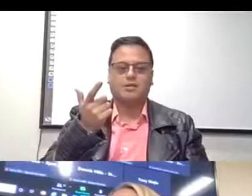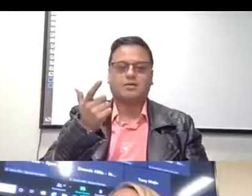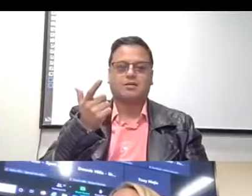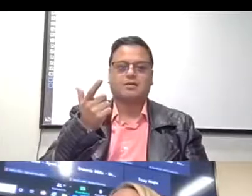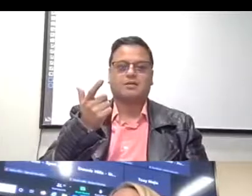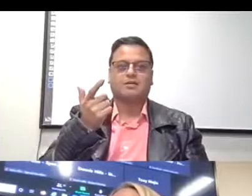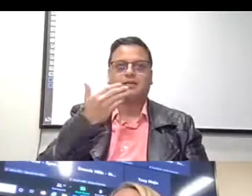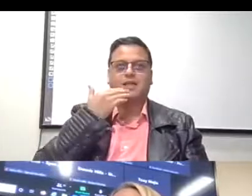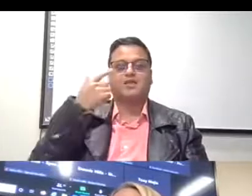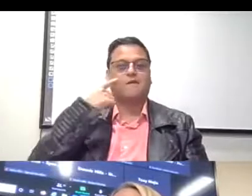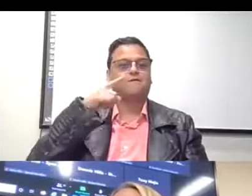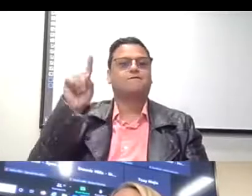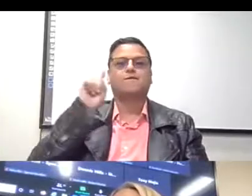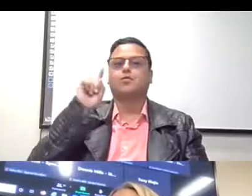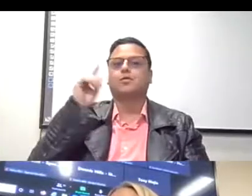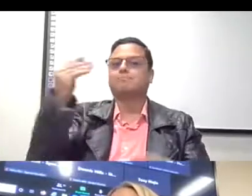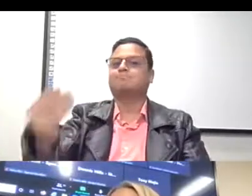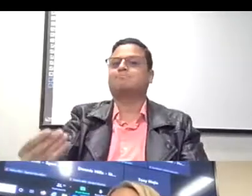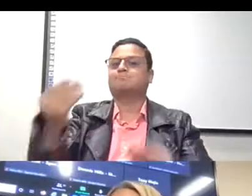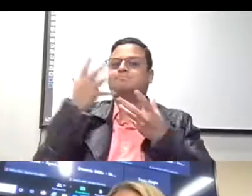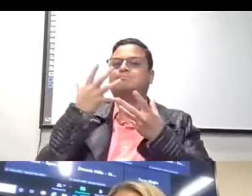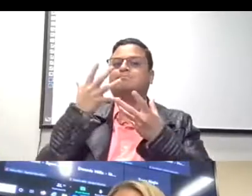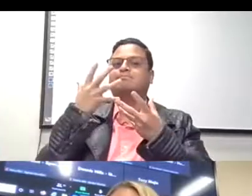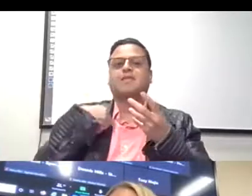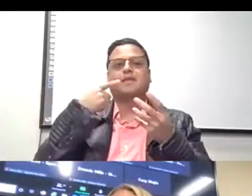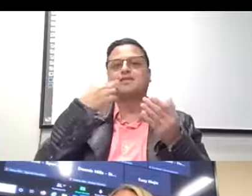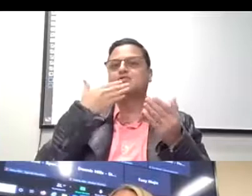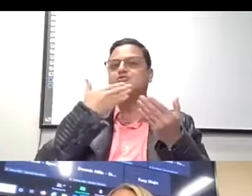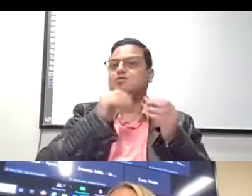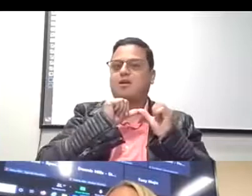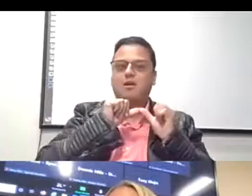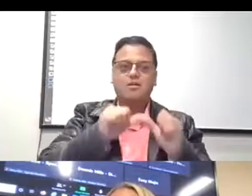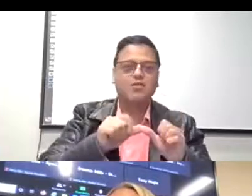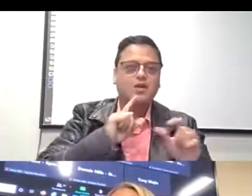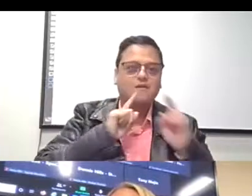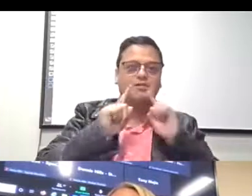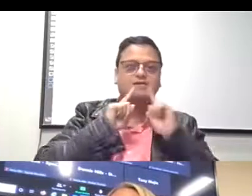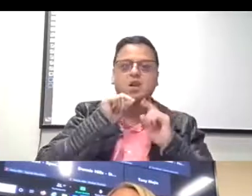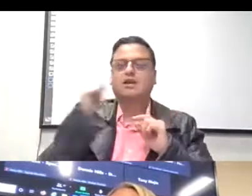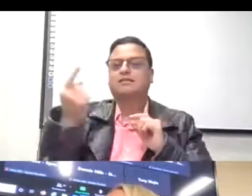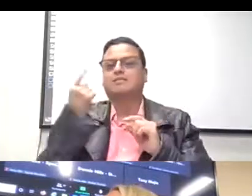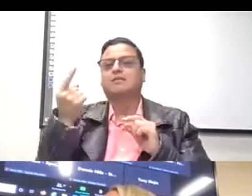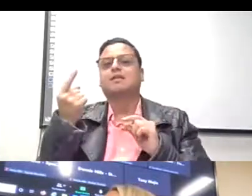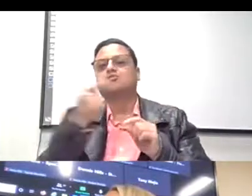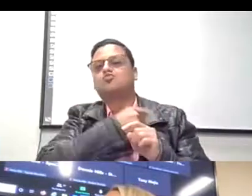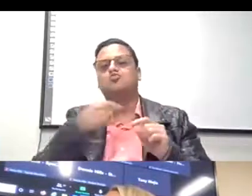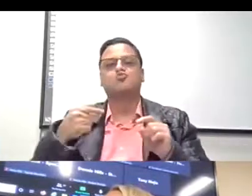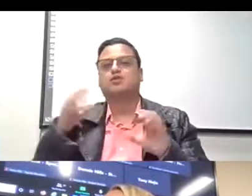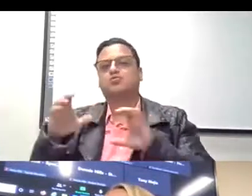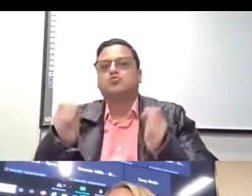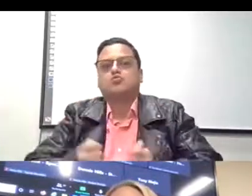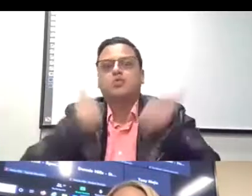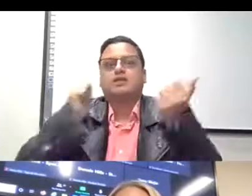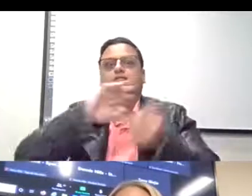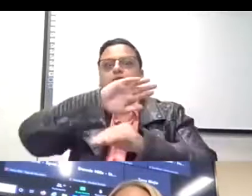Thank you for bringing this forward to us. I think it's a good ongoing conversation. It's not something that we should just do overnight. It